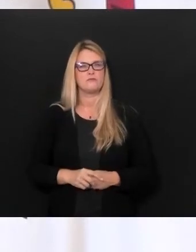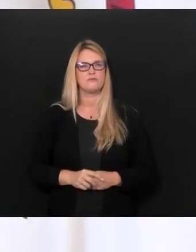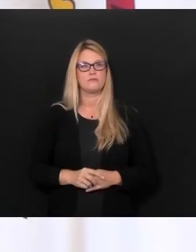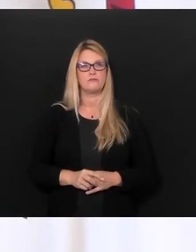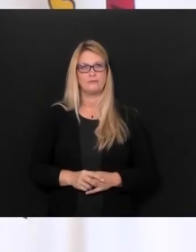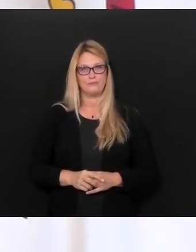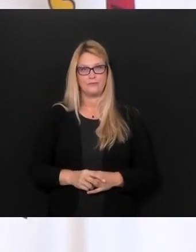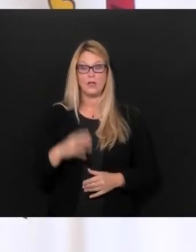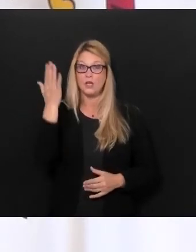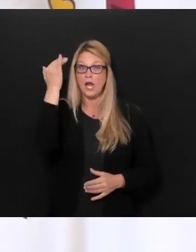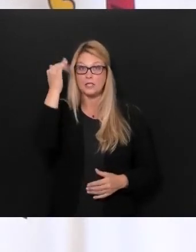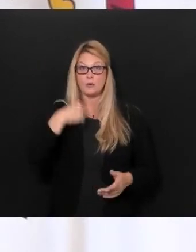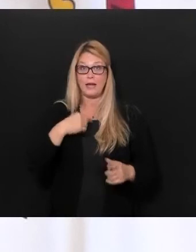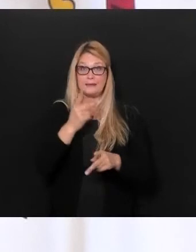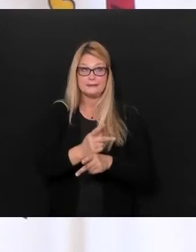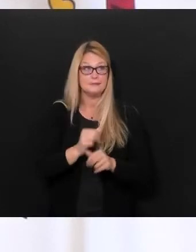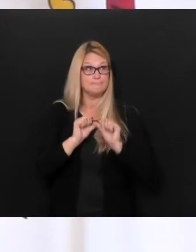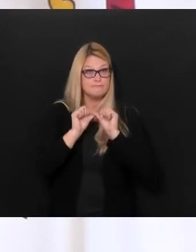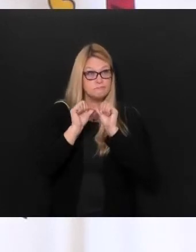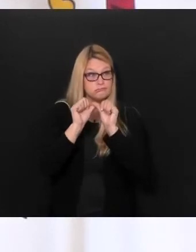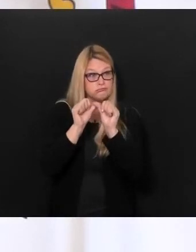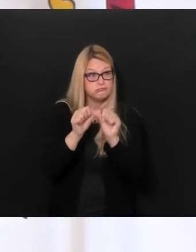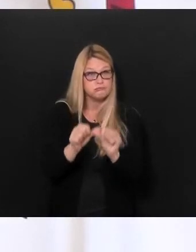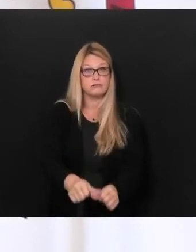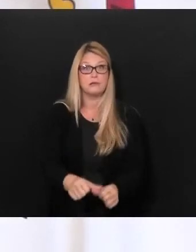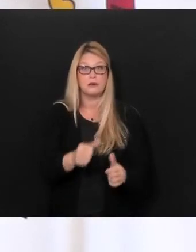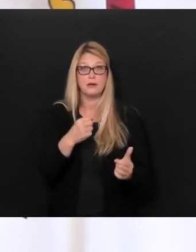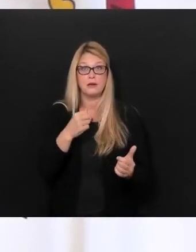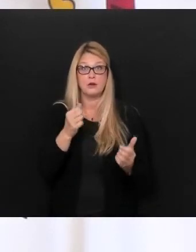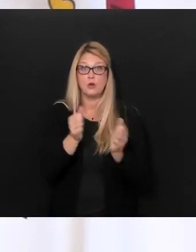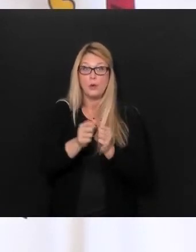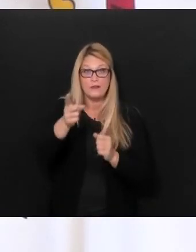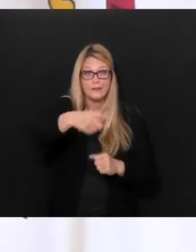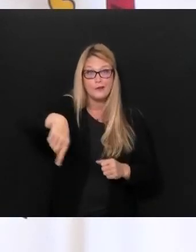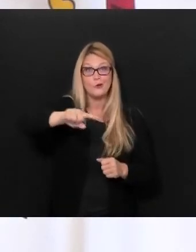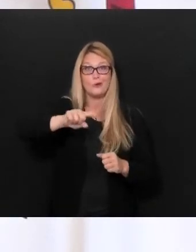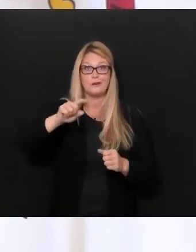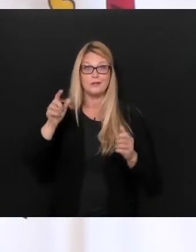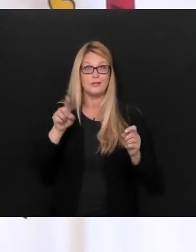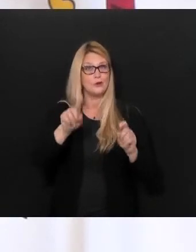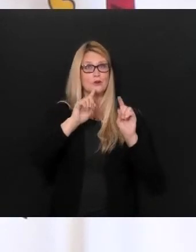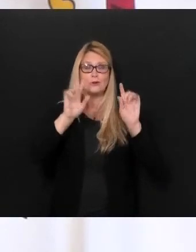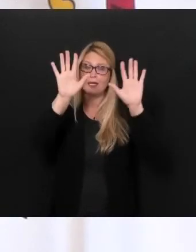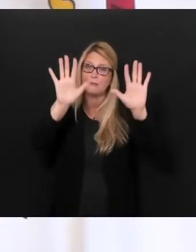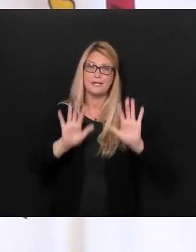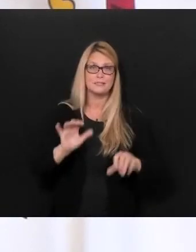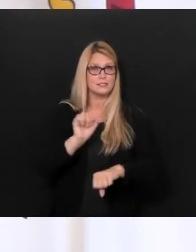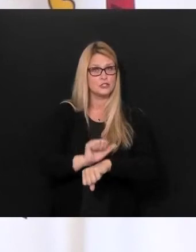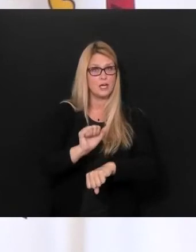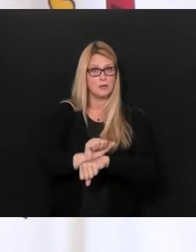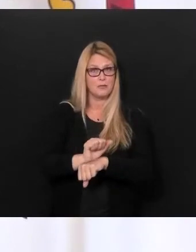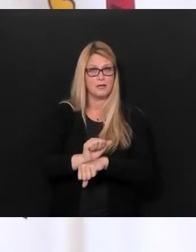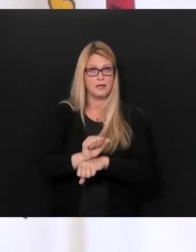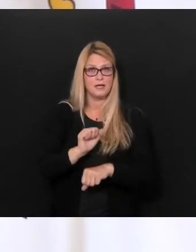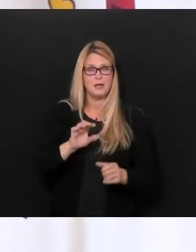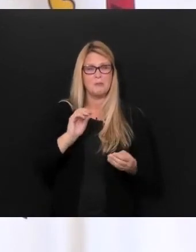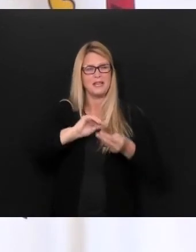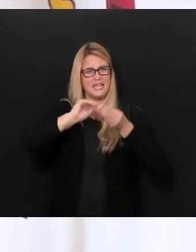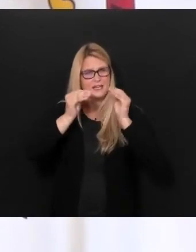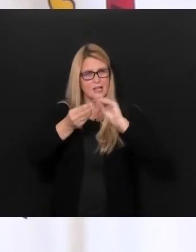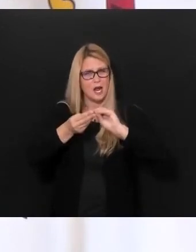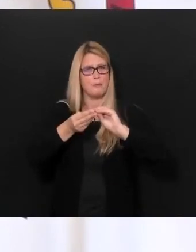That's why I keep telling you, West Virginia, you have done amazingly good. But the number of